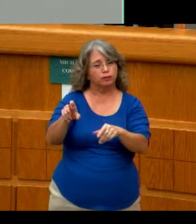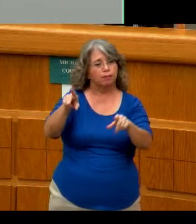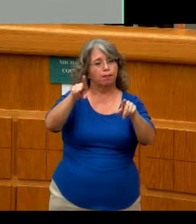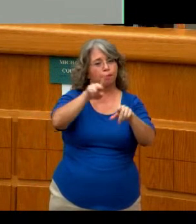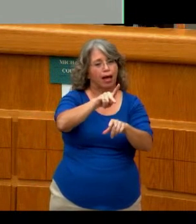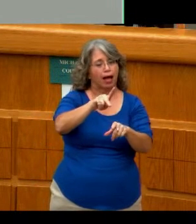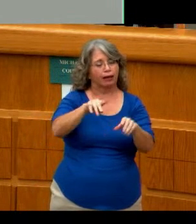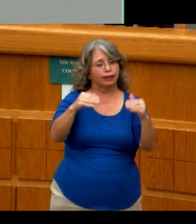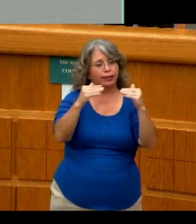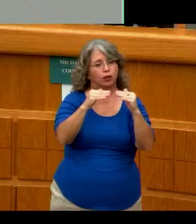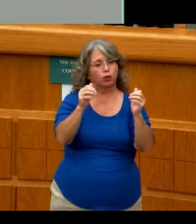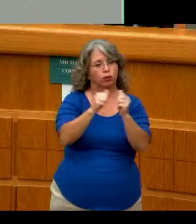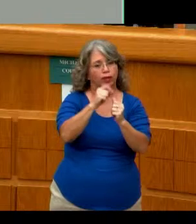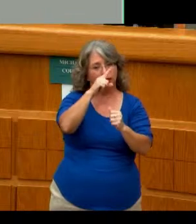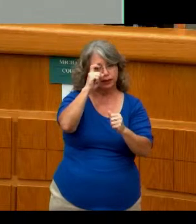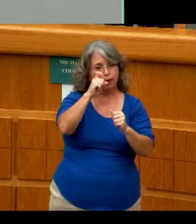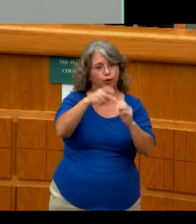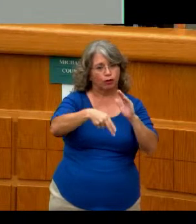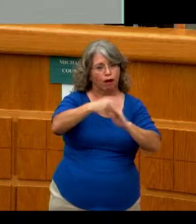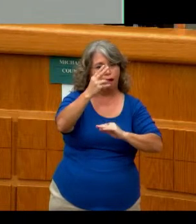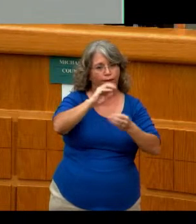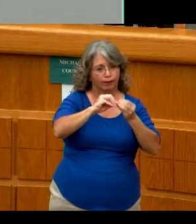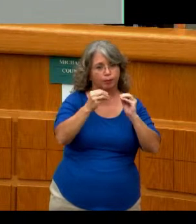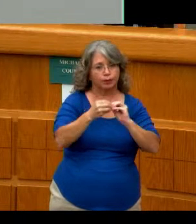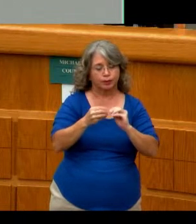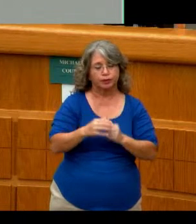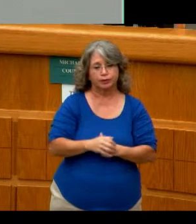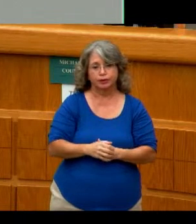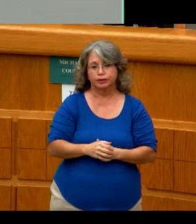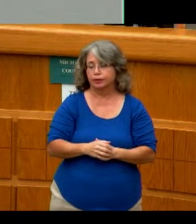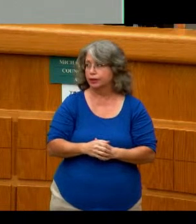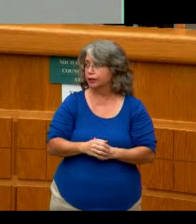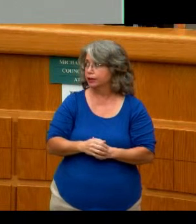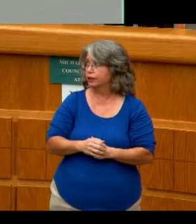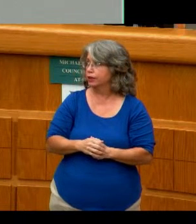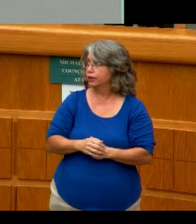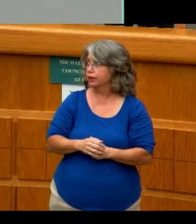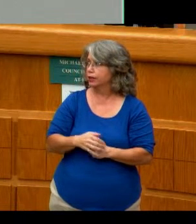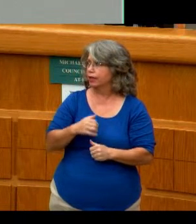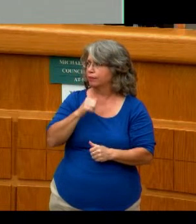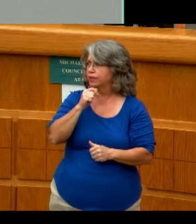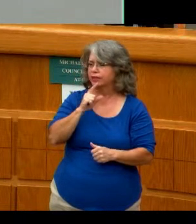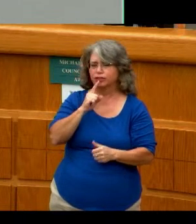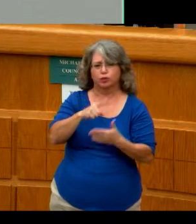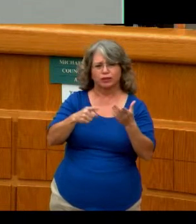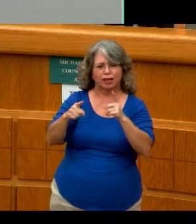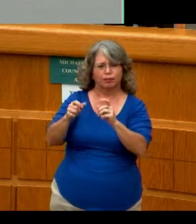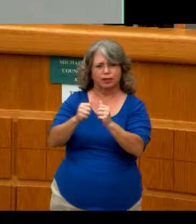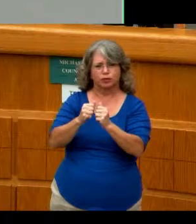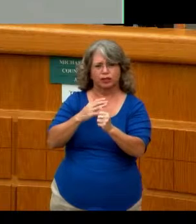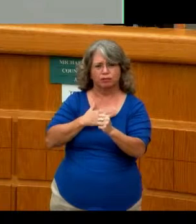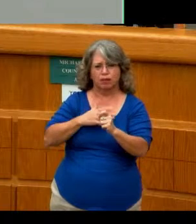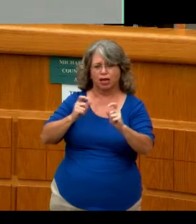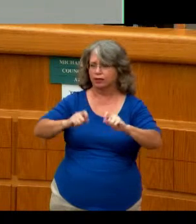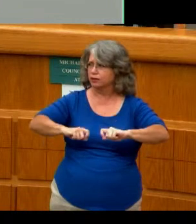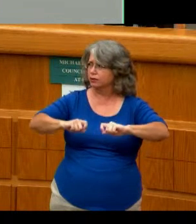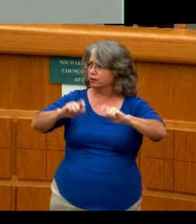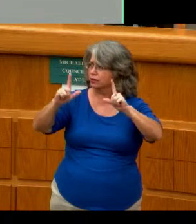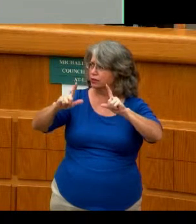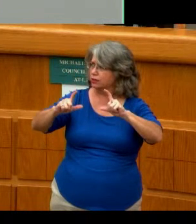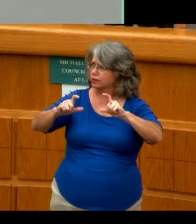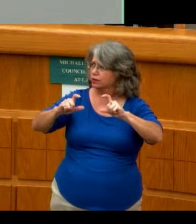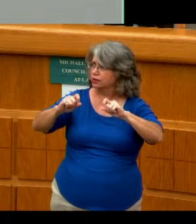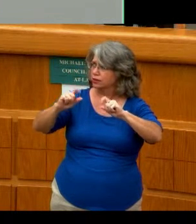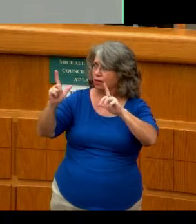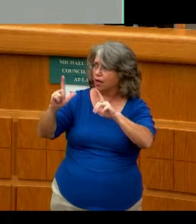they're almost as high as they were in the summer in terms of number of cases per capita. And these other, again, this is kind of